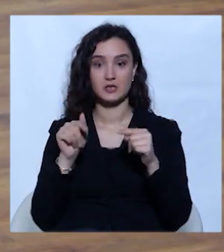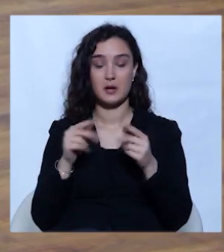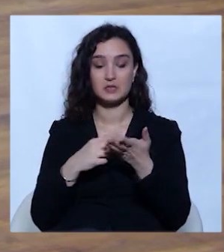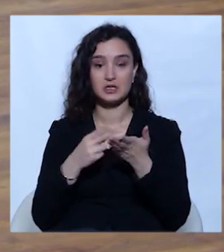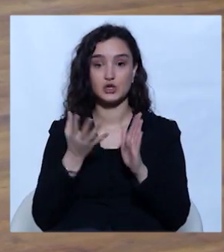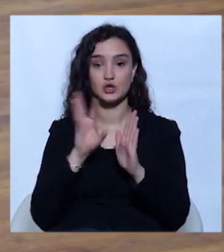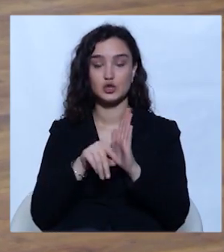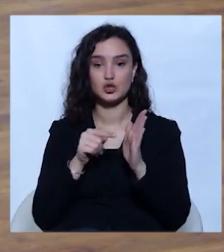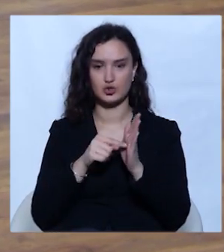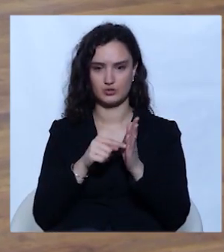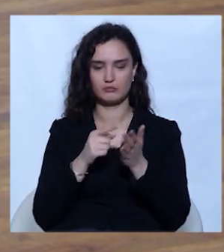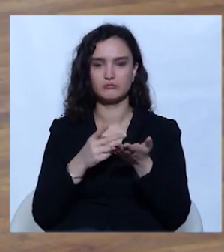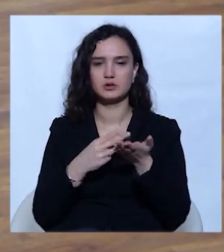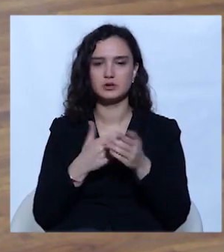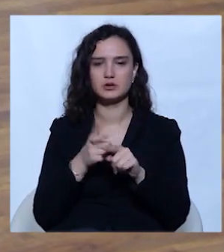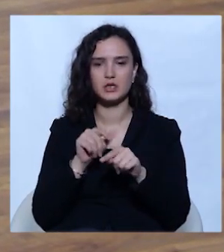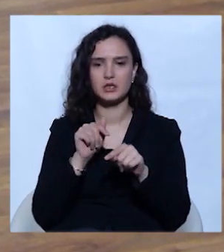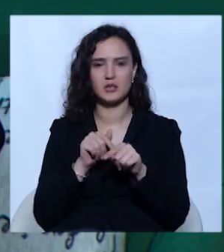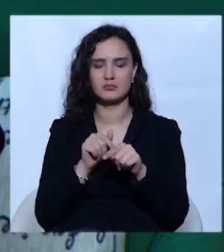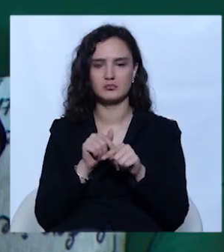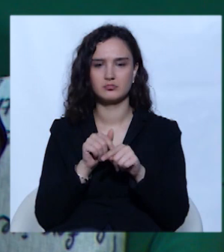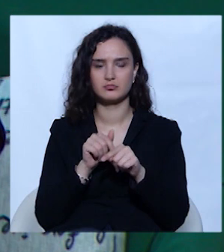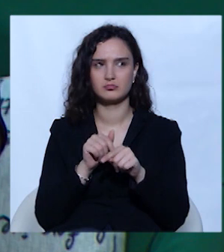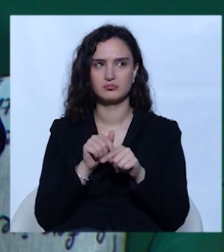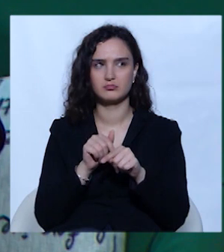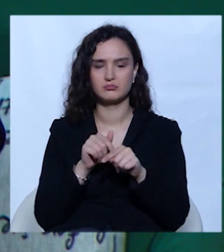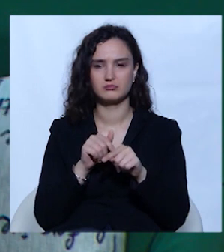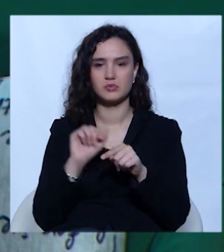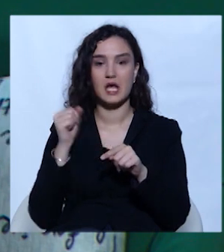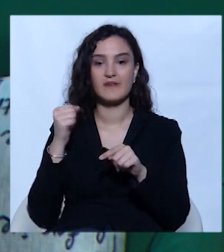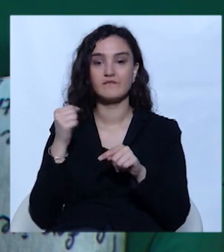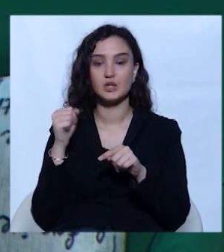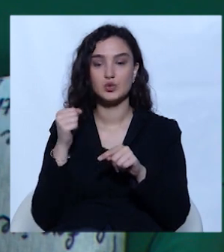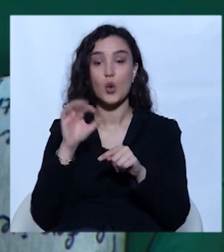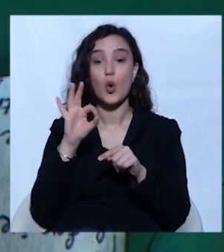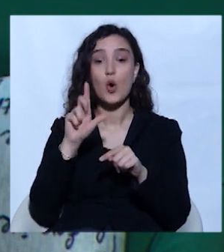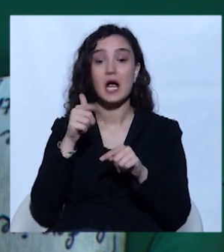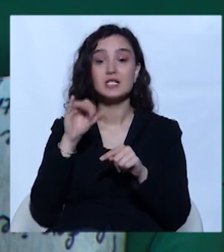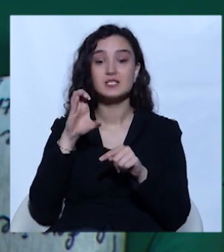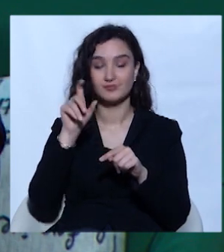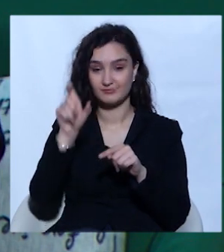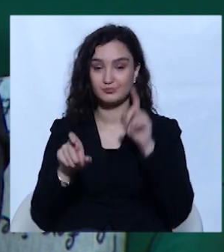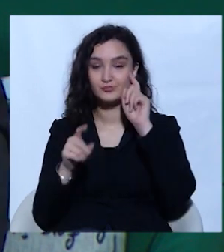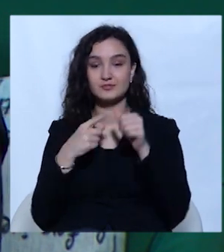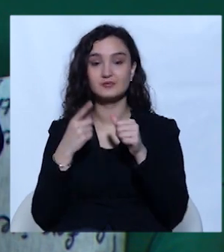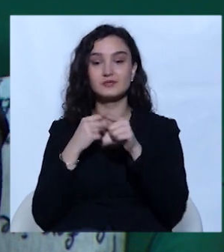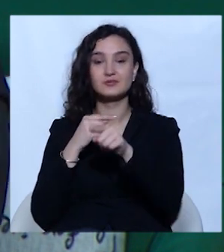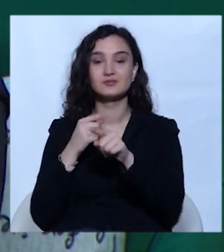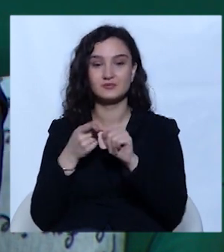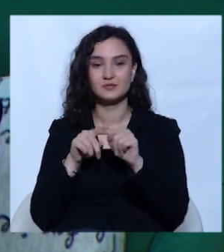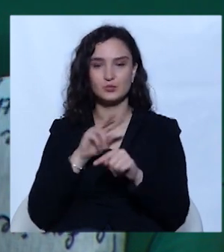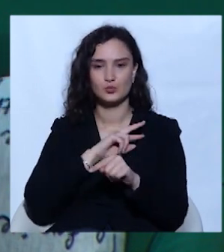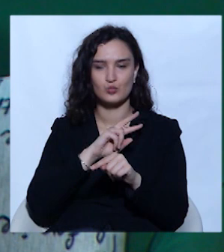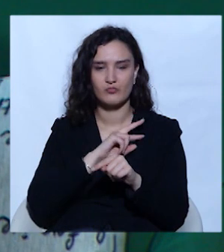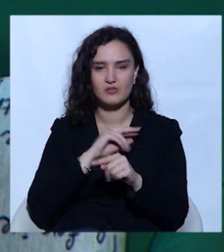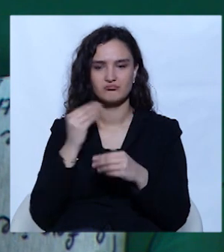book makes this book very relatable. August, the main character in this book, he loves Star Wars,